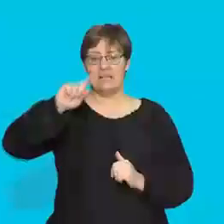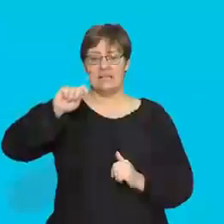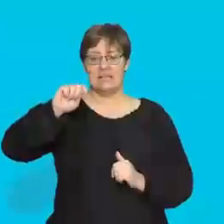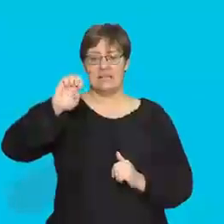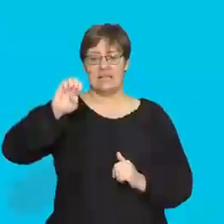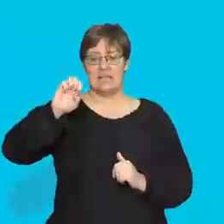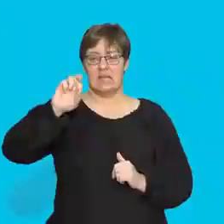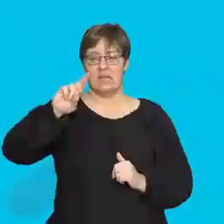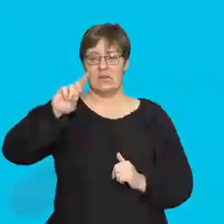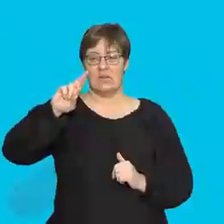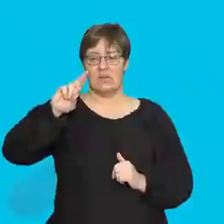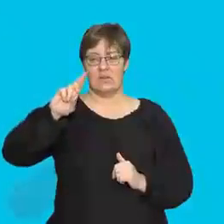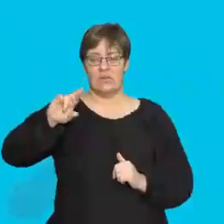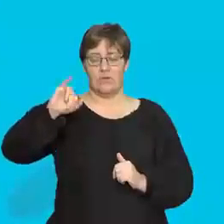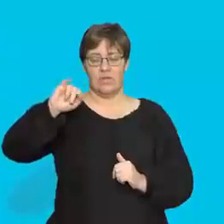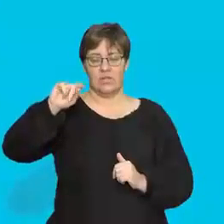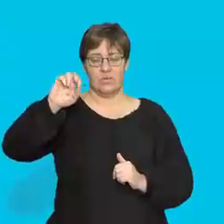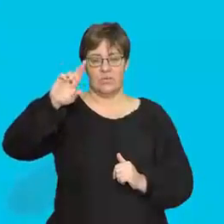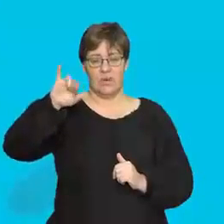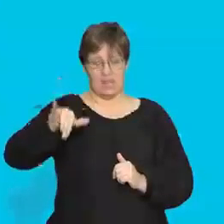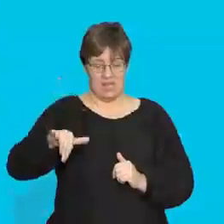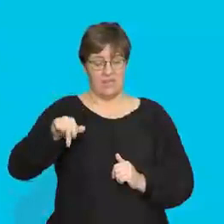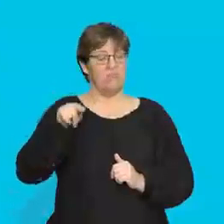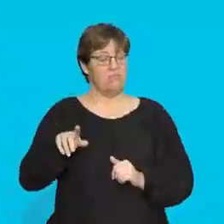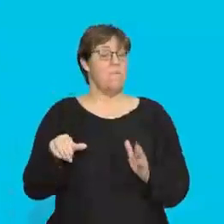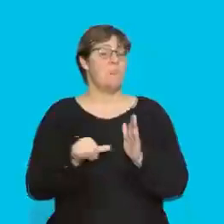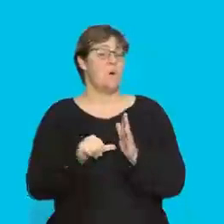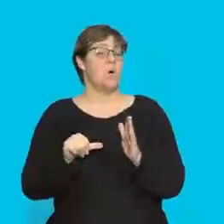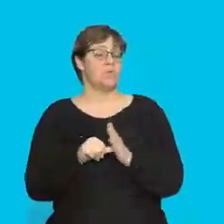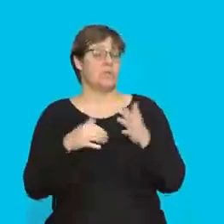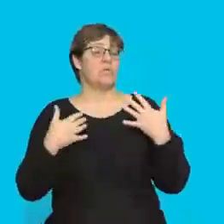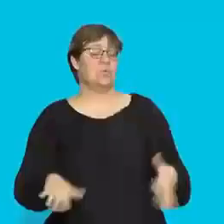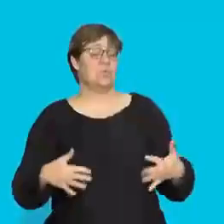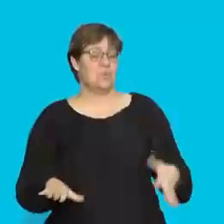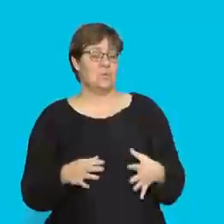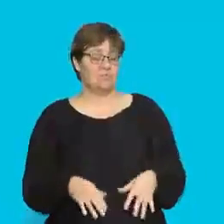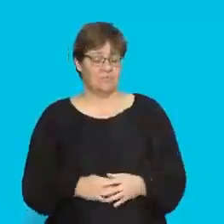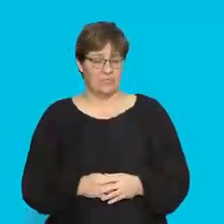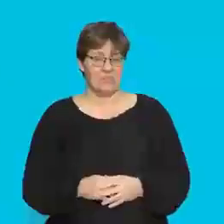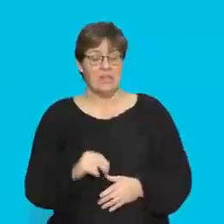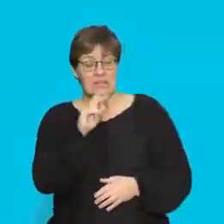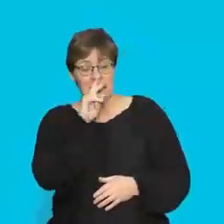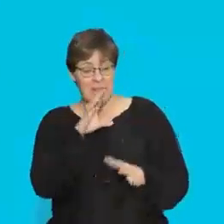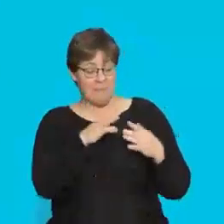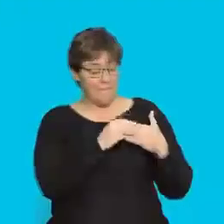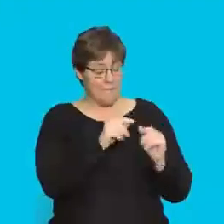Territory is something else that's important. In many animal species, we're going to